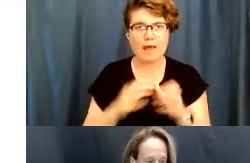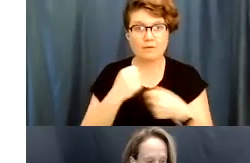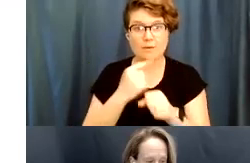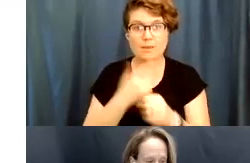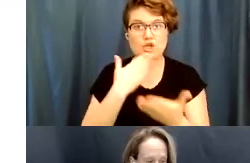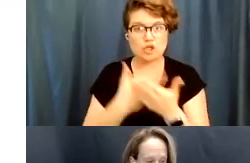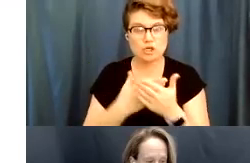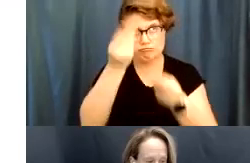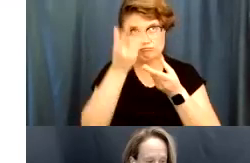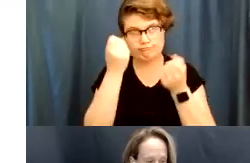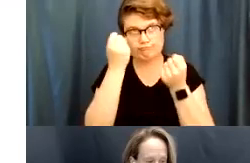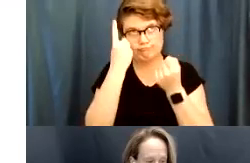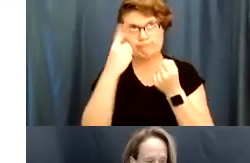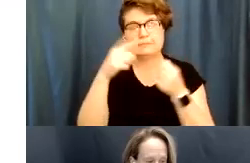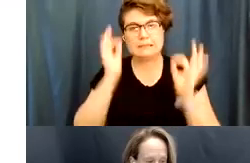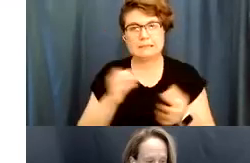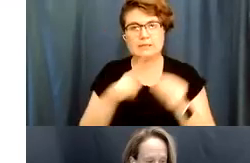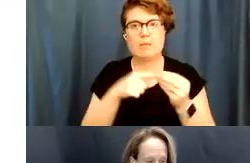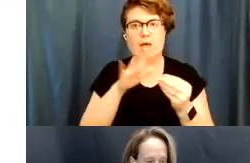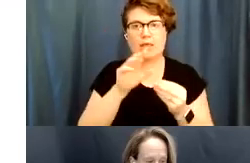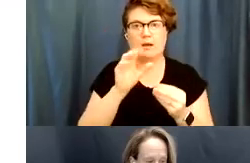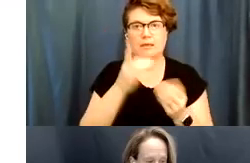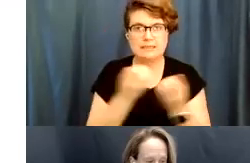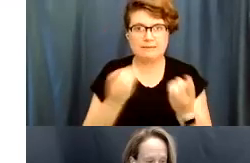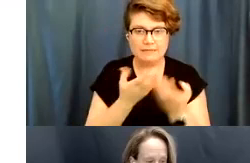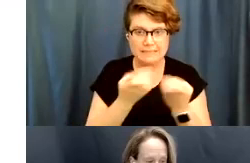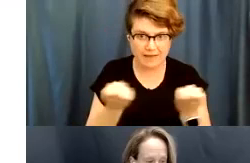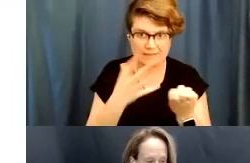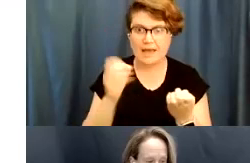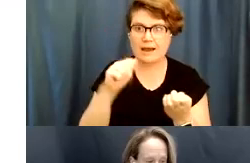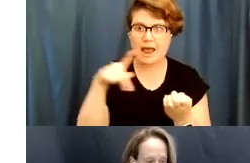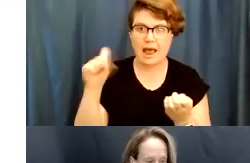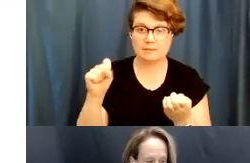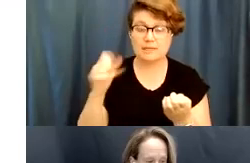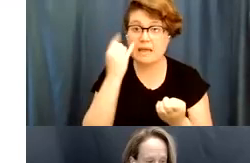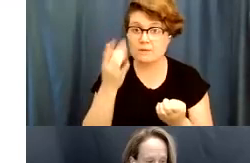their apps. If you know what devices and what apps they like